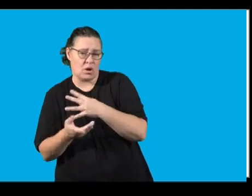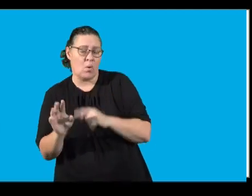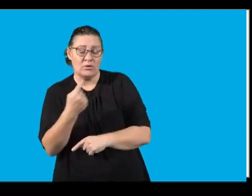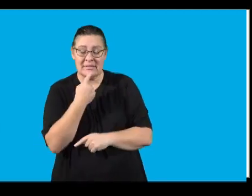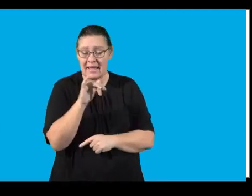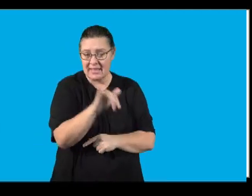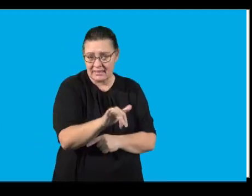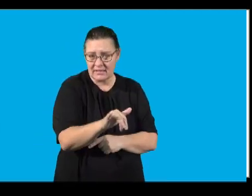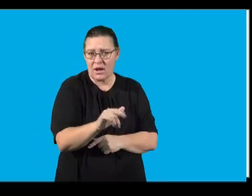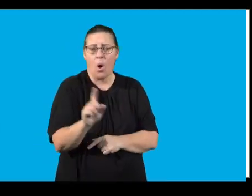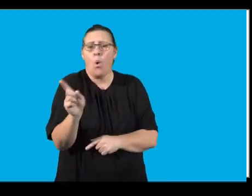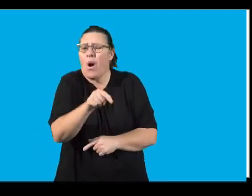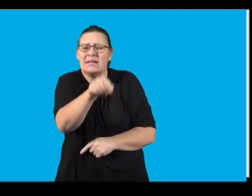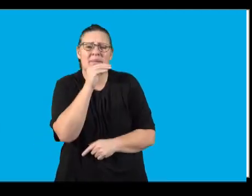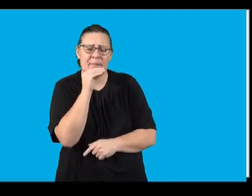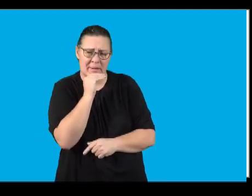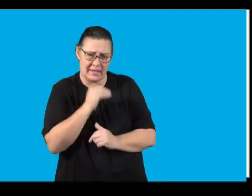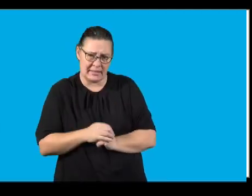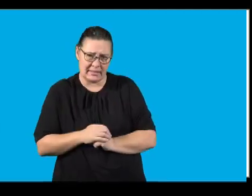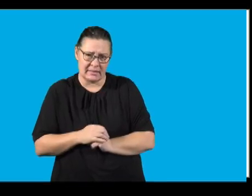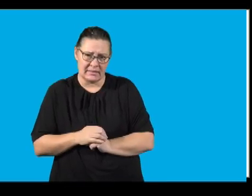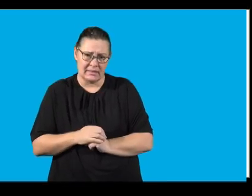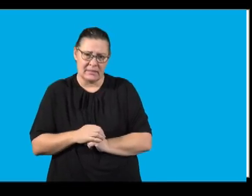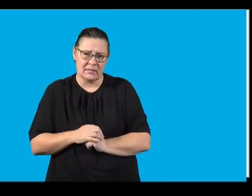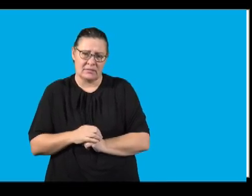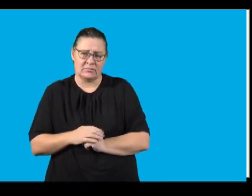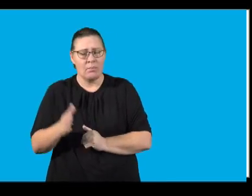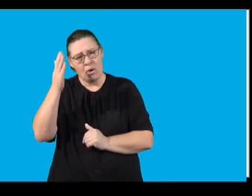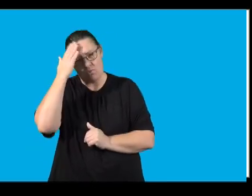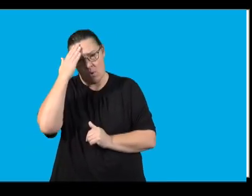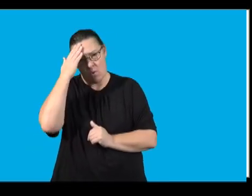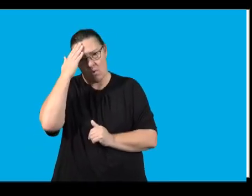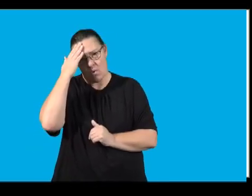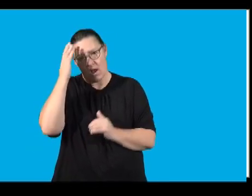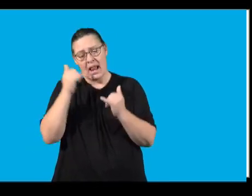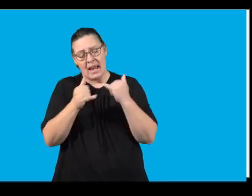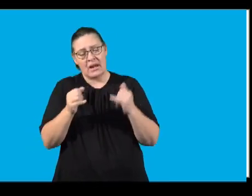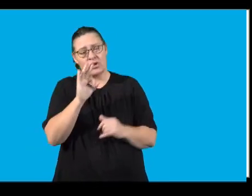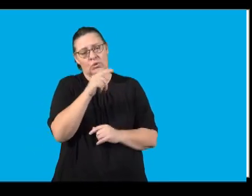When she said this, what did she actually mean? All right, I know,